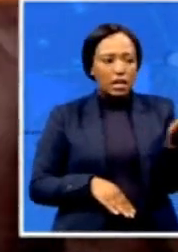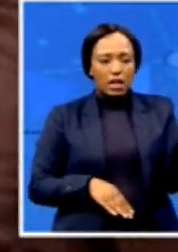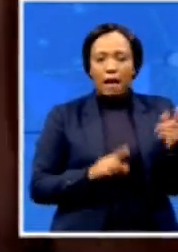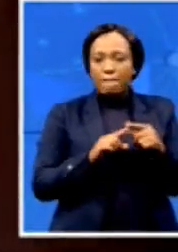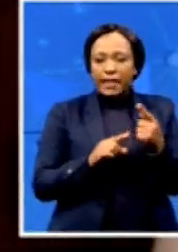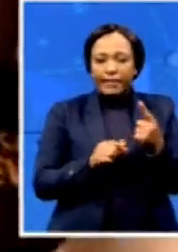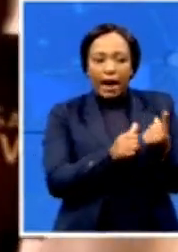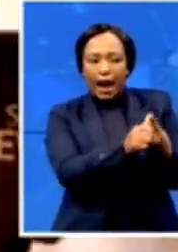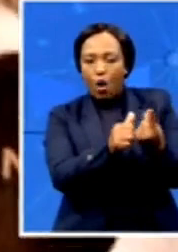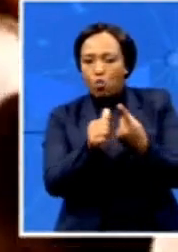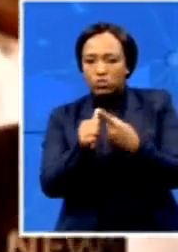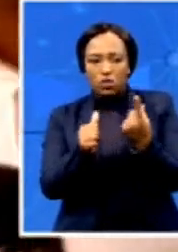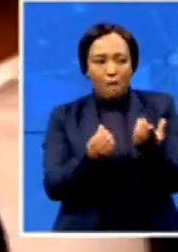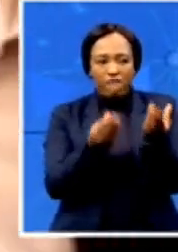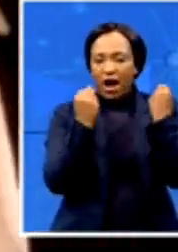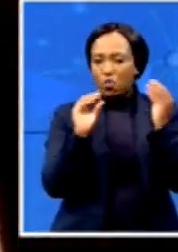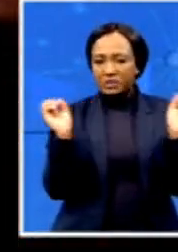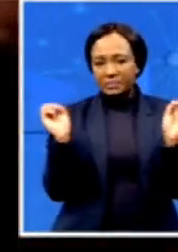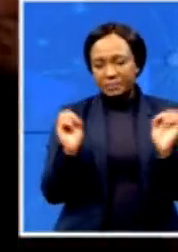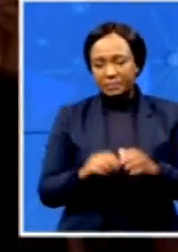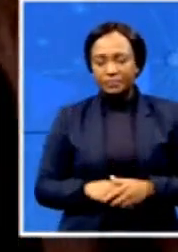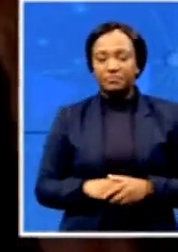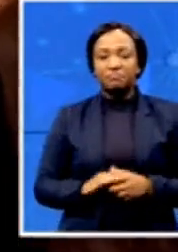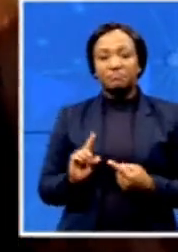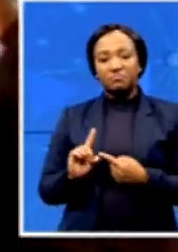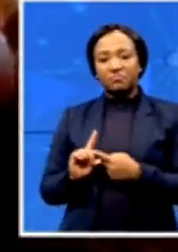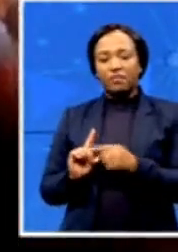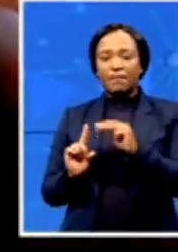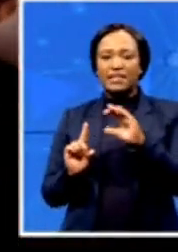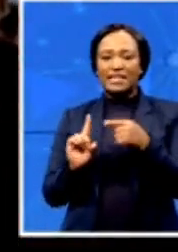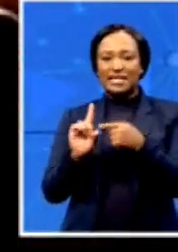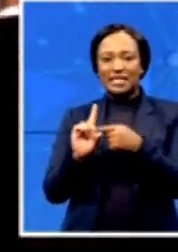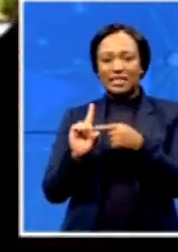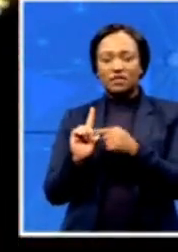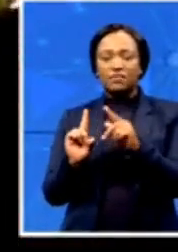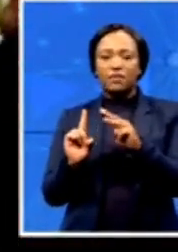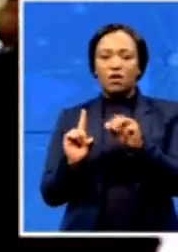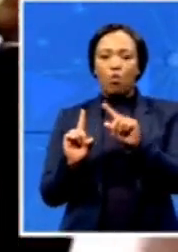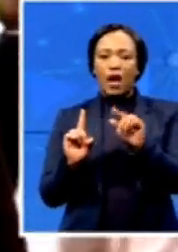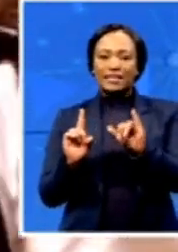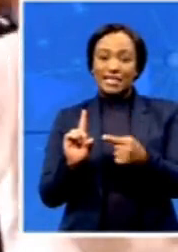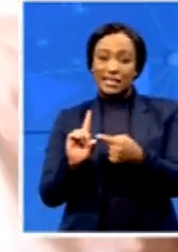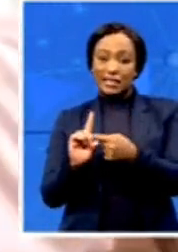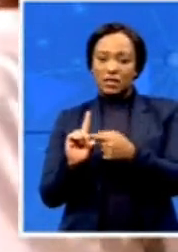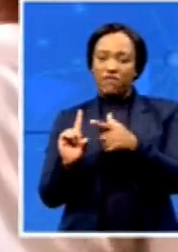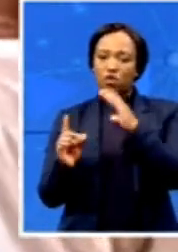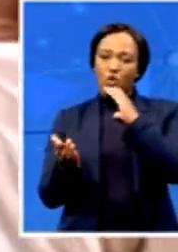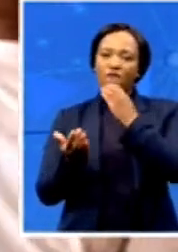for Education in KwaZulu-Natal, MEC Kwazi Mshengu, confirming the number that we heard from yesterday,